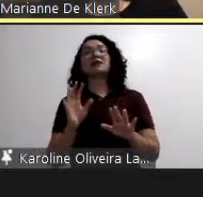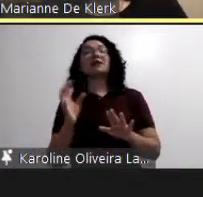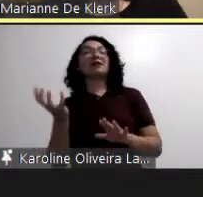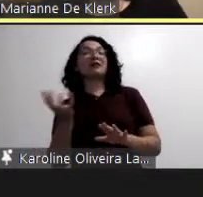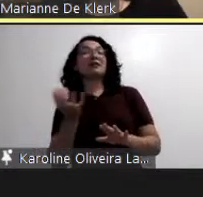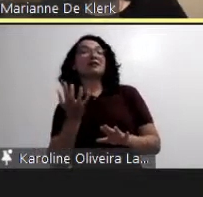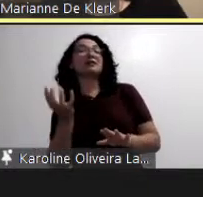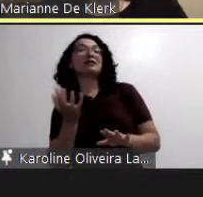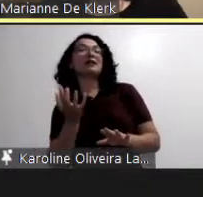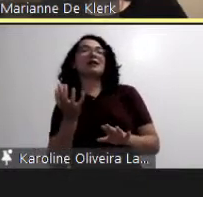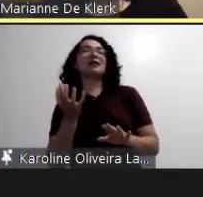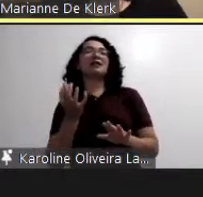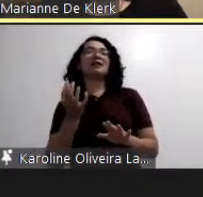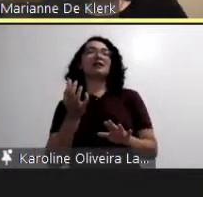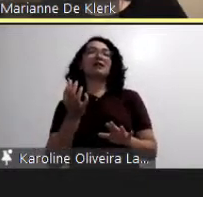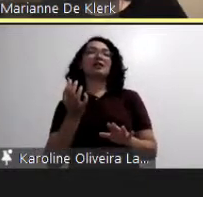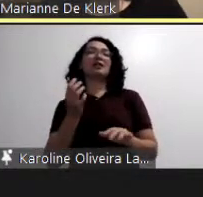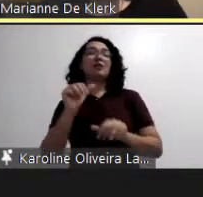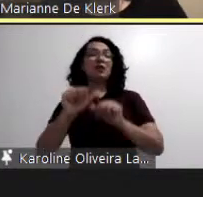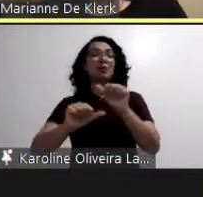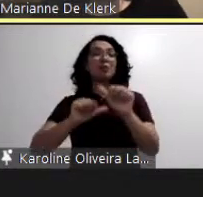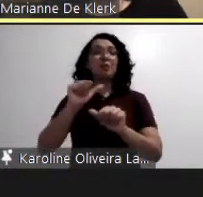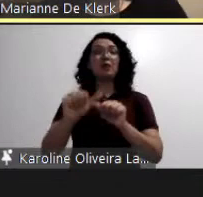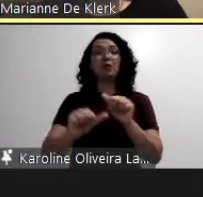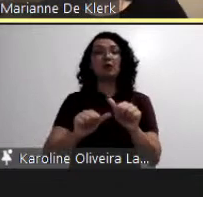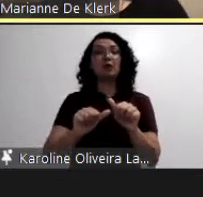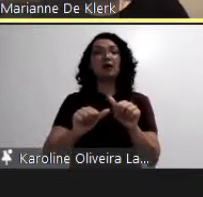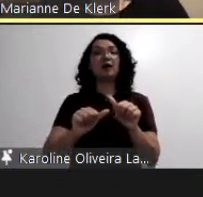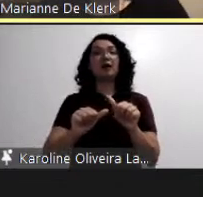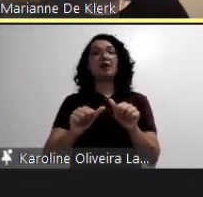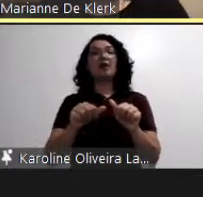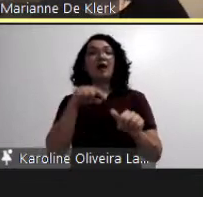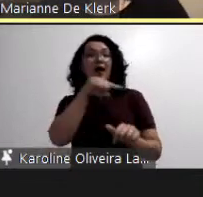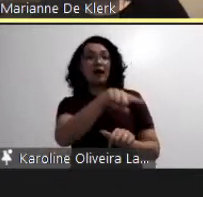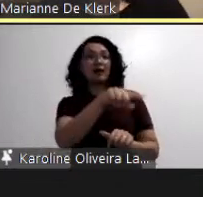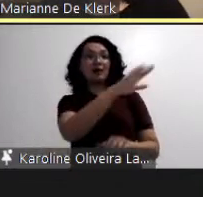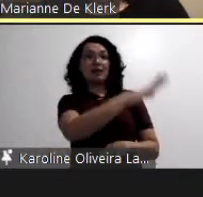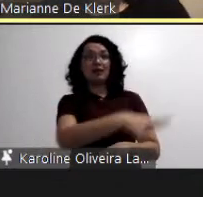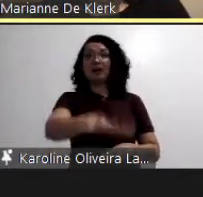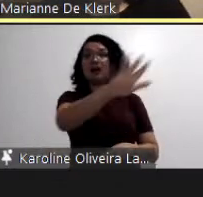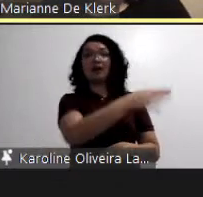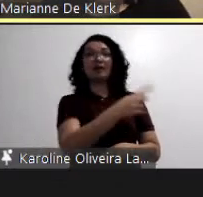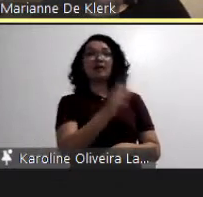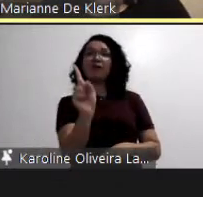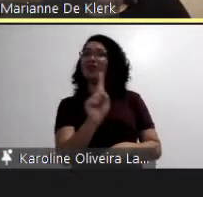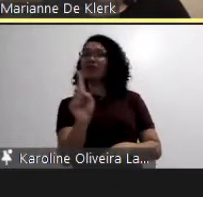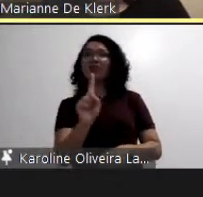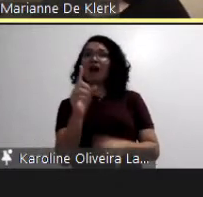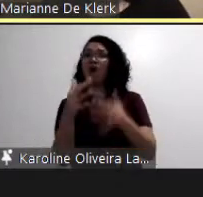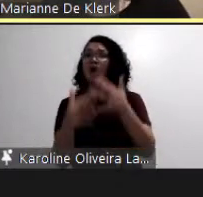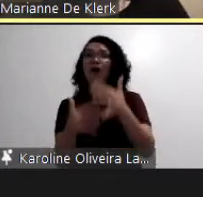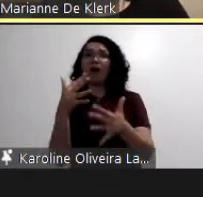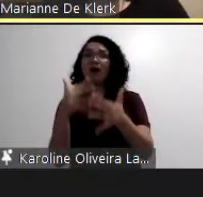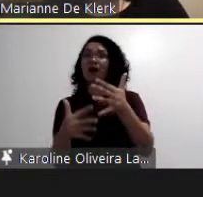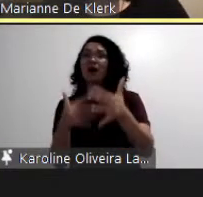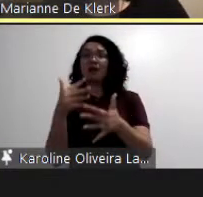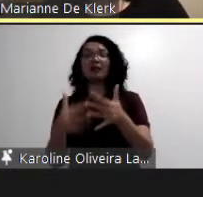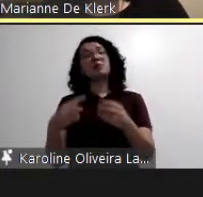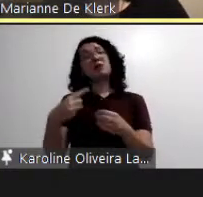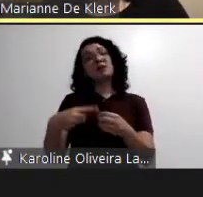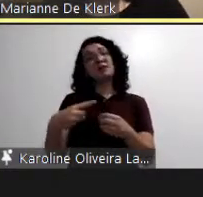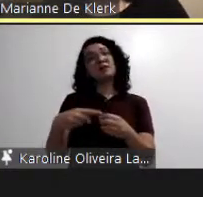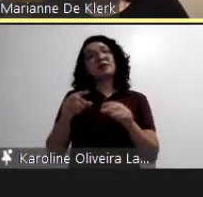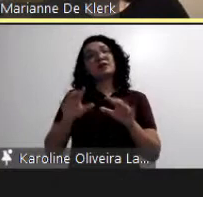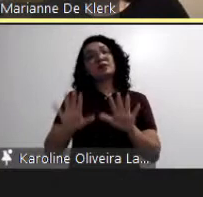show their success and their power, this project was developed. It's ironically, all the off-ramps happened to be